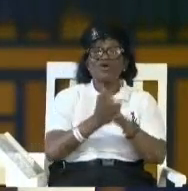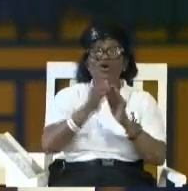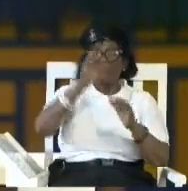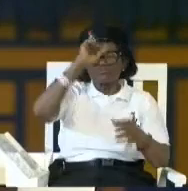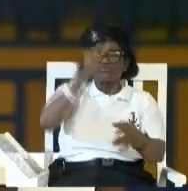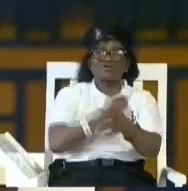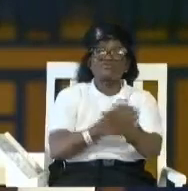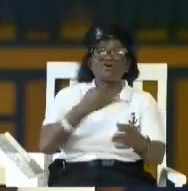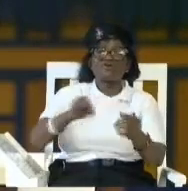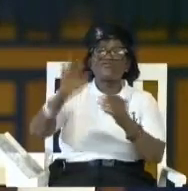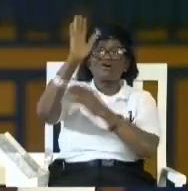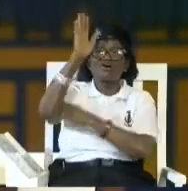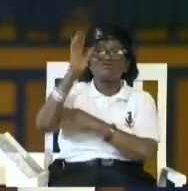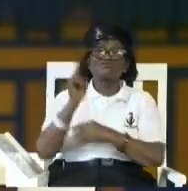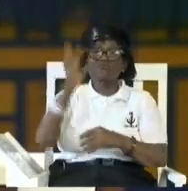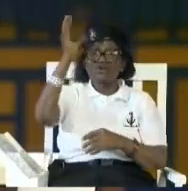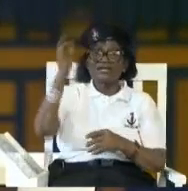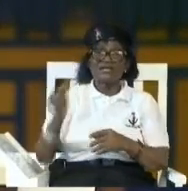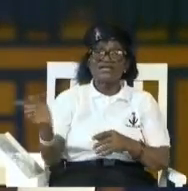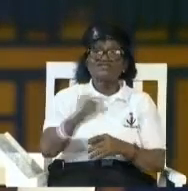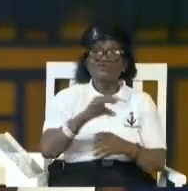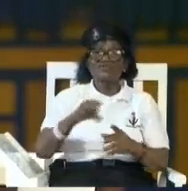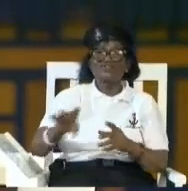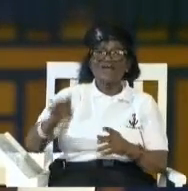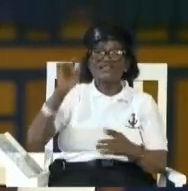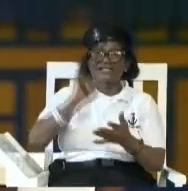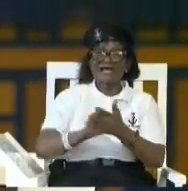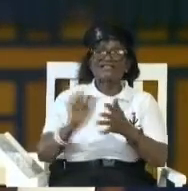And suddenly you find that your friends